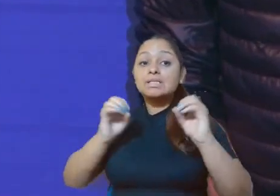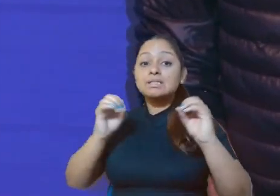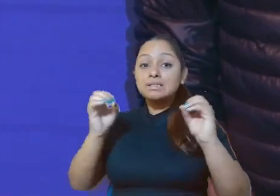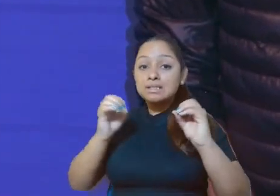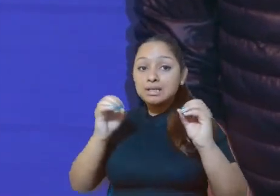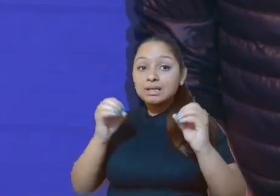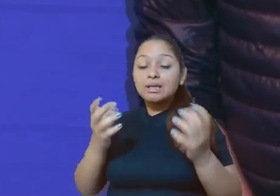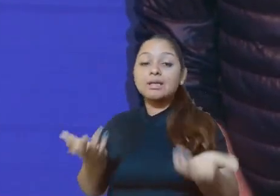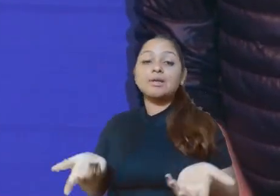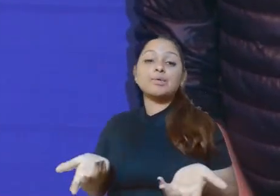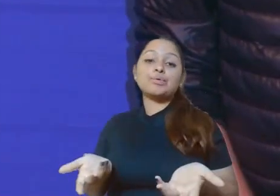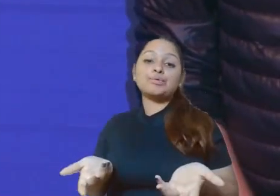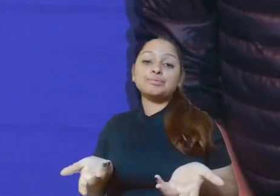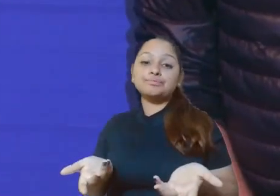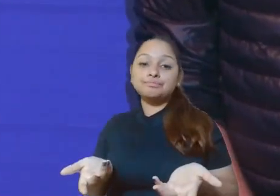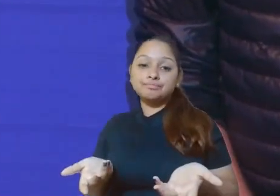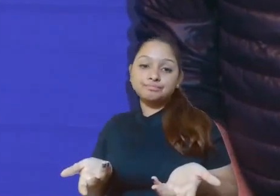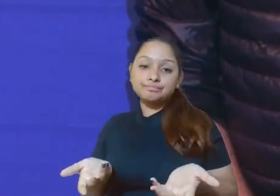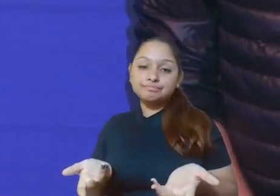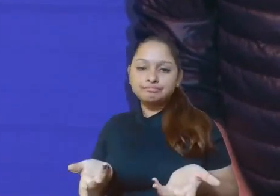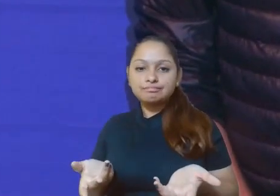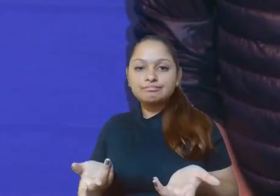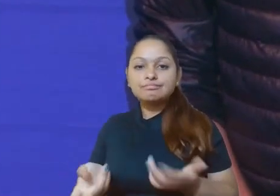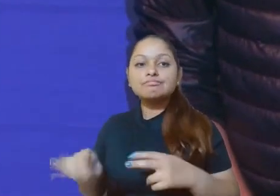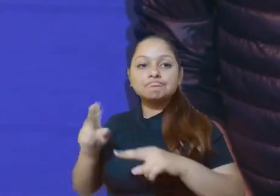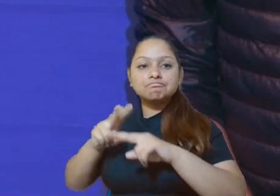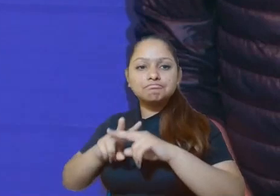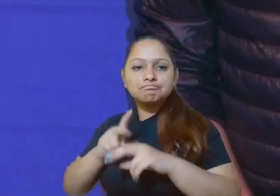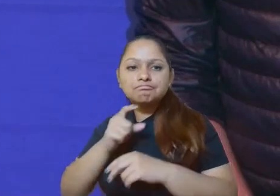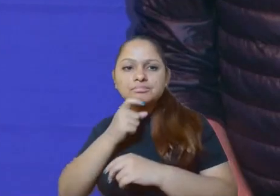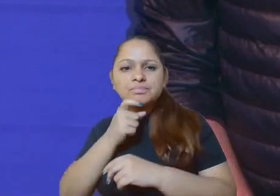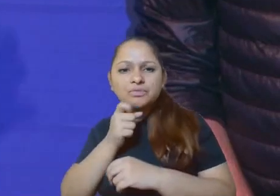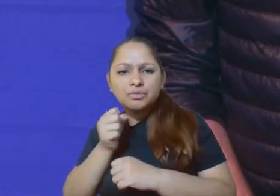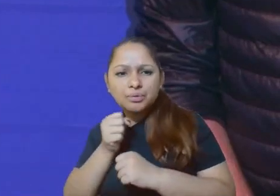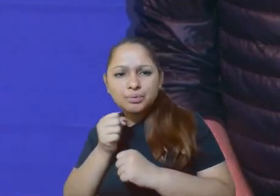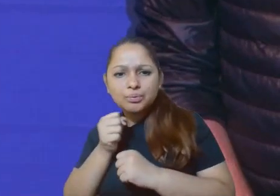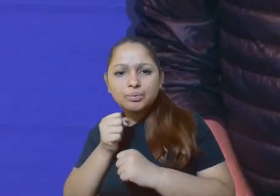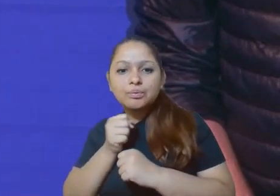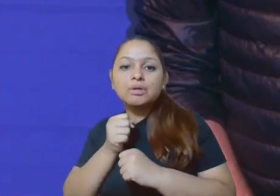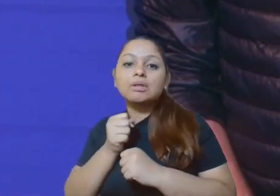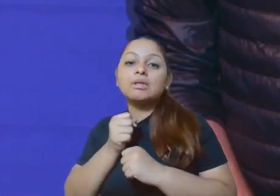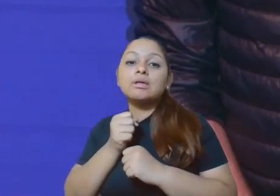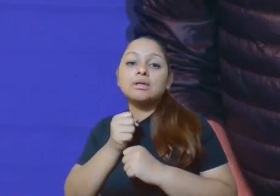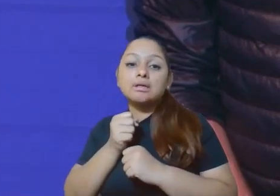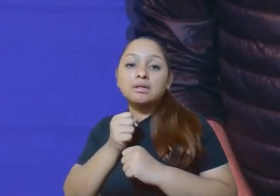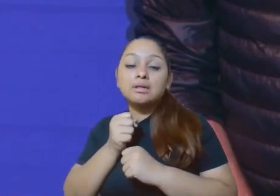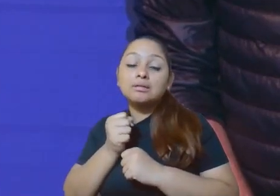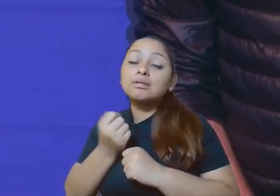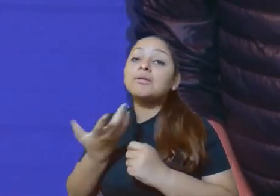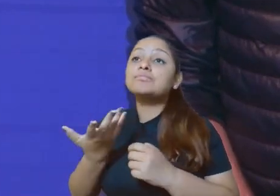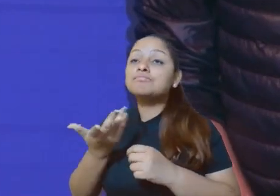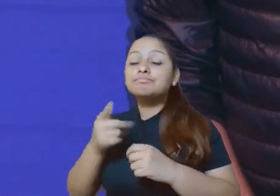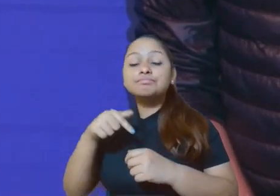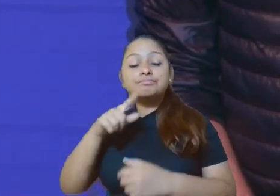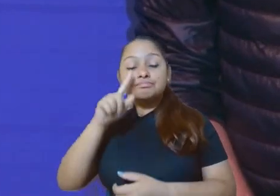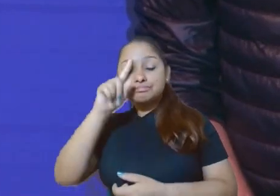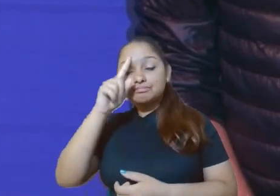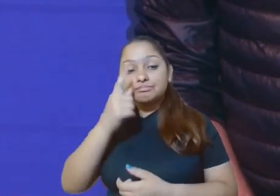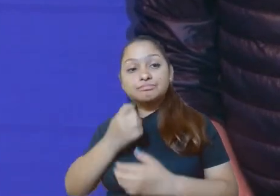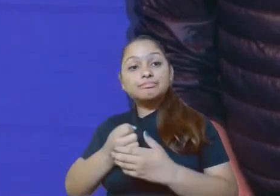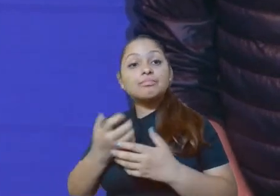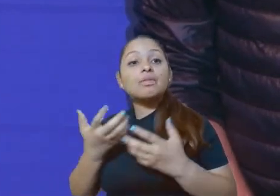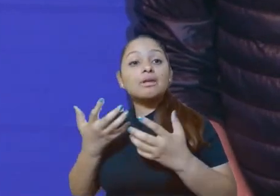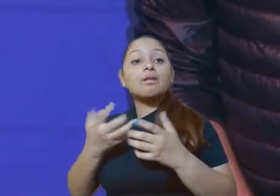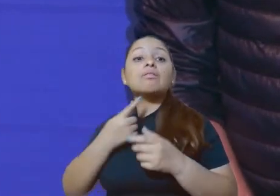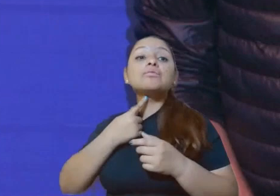hunger, and there are some bottlenecks to take food to everyone. So there are startups that can tackle